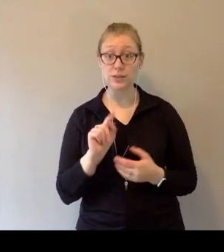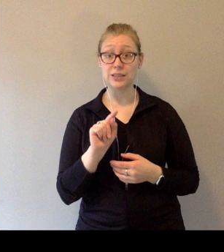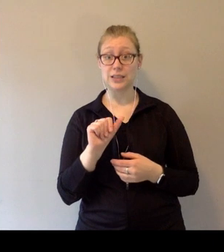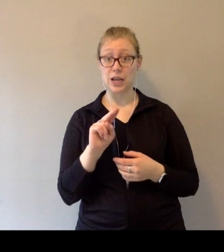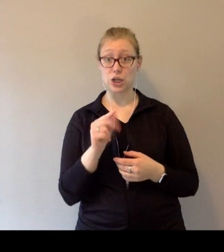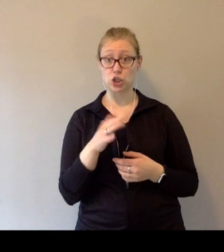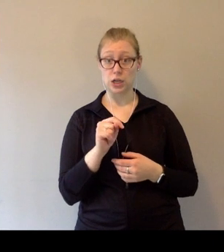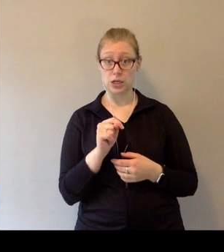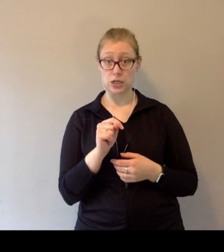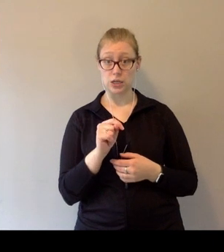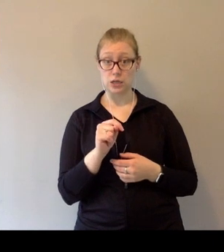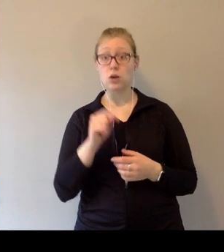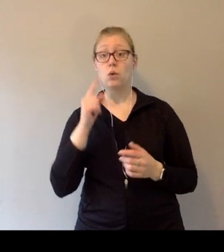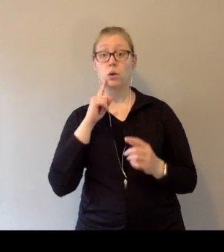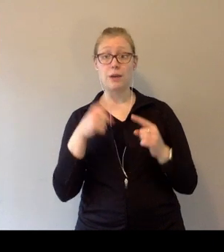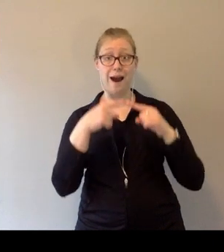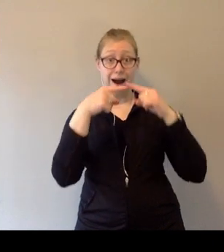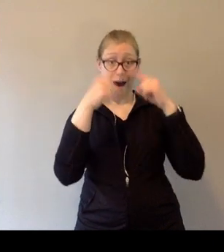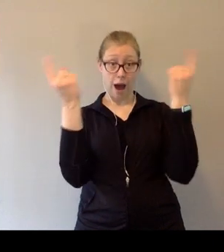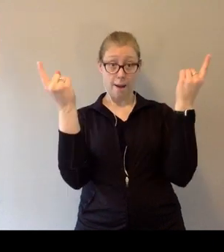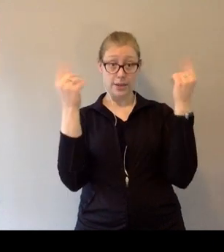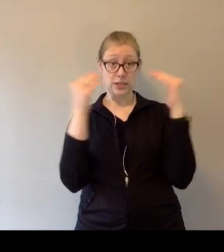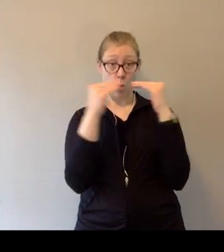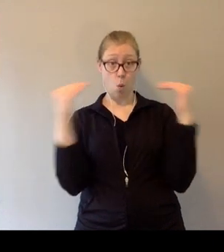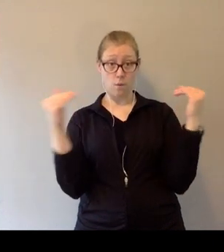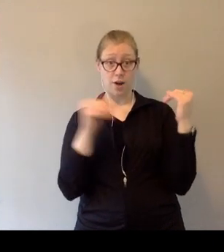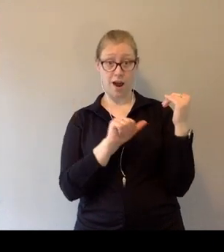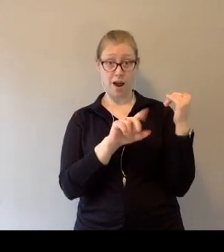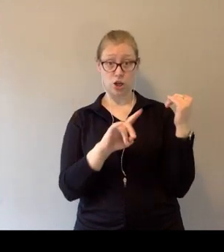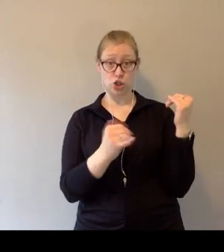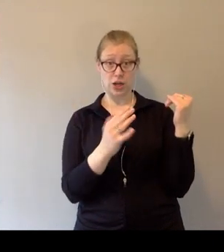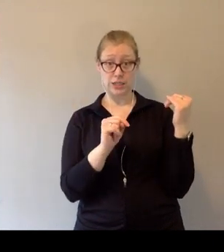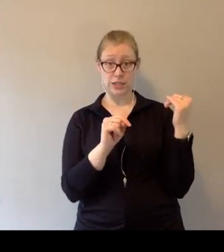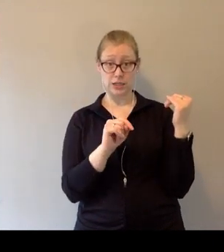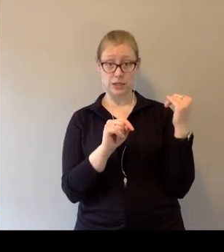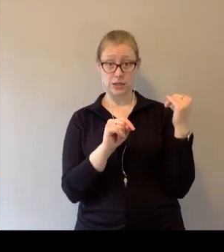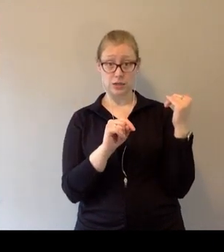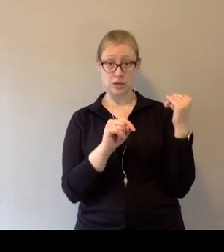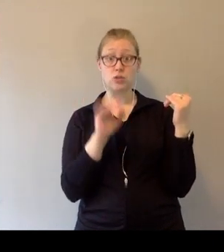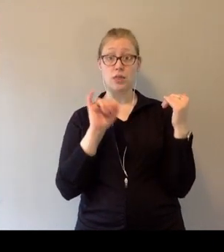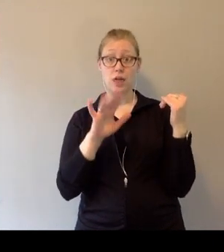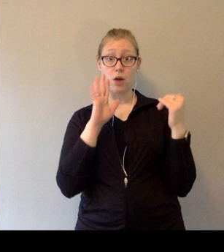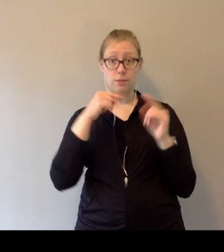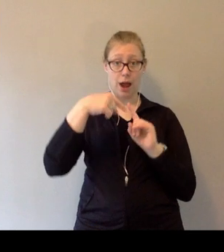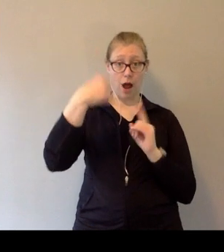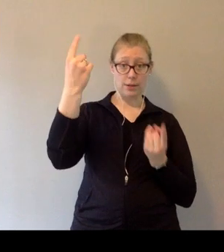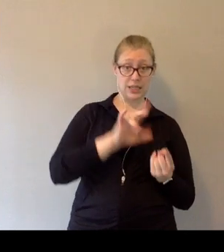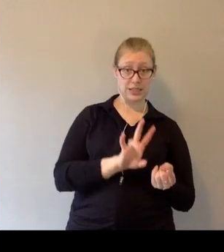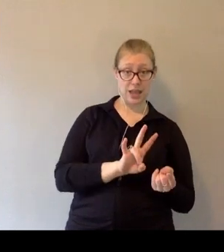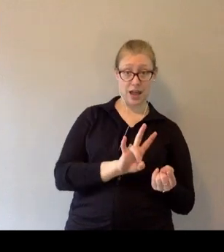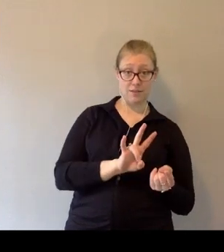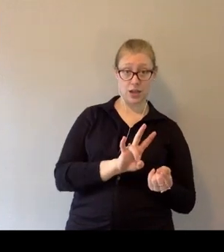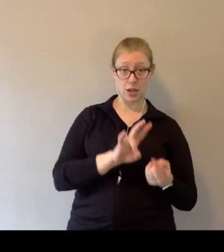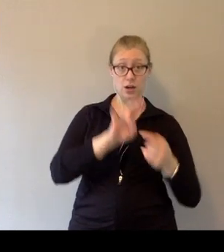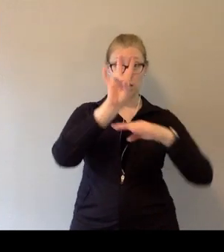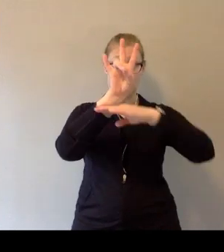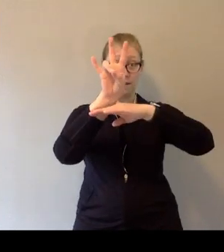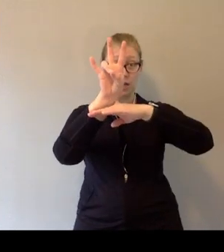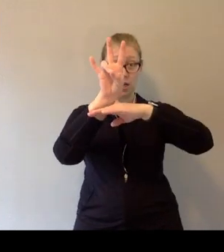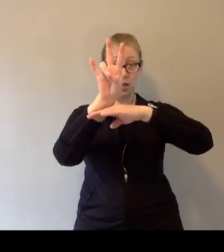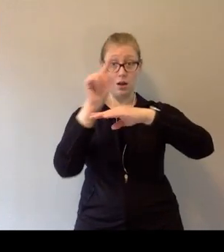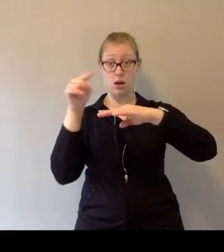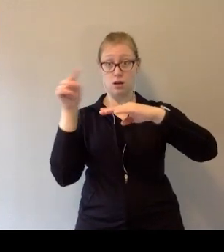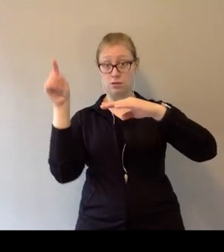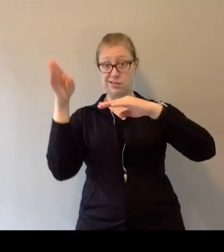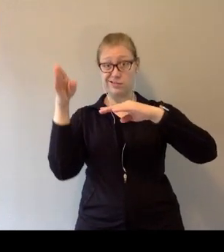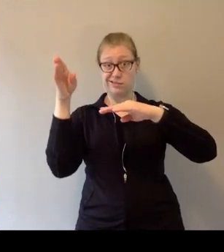adjacent. So the opposite side is 7, the adjacent side is 1, so that would be 7 over 1. Now, remember,